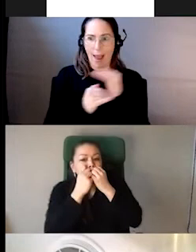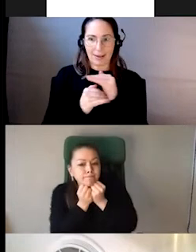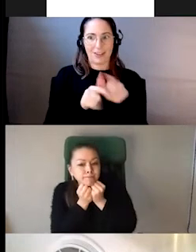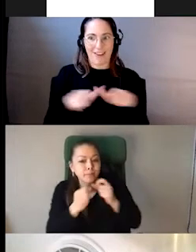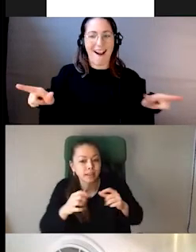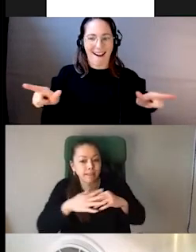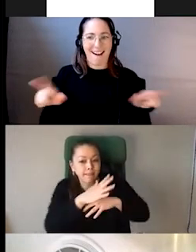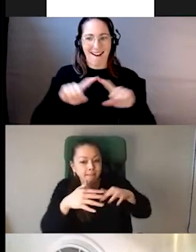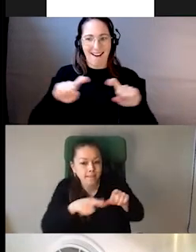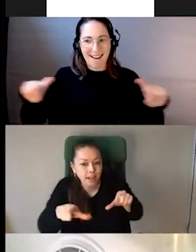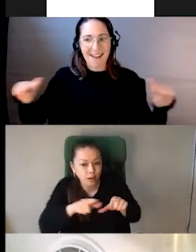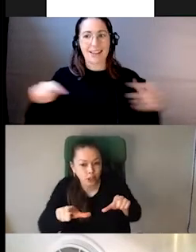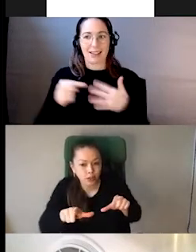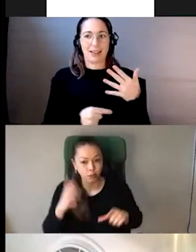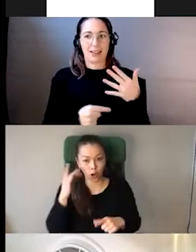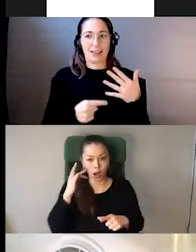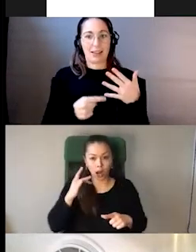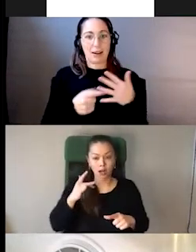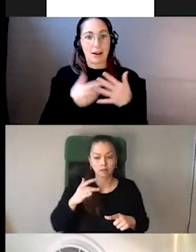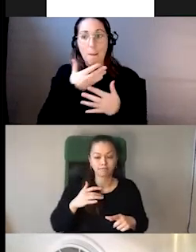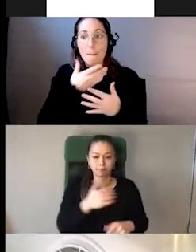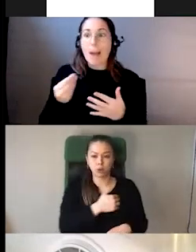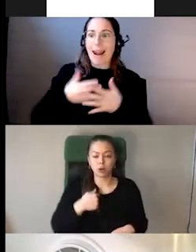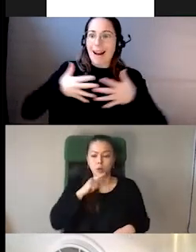big multicultural center.